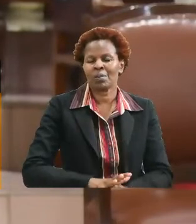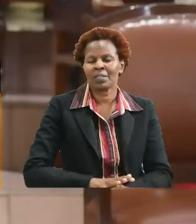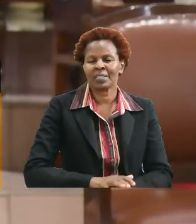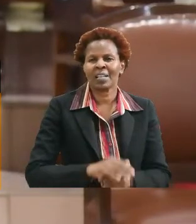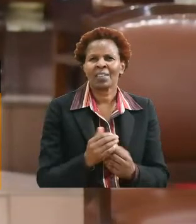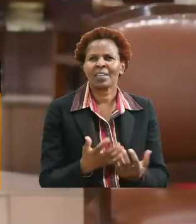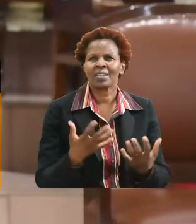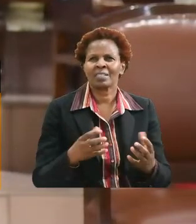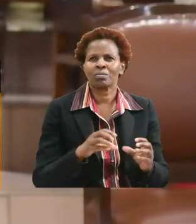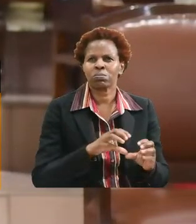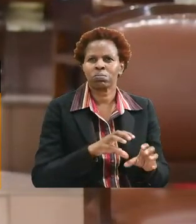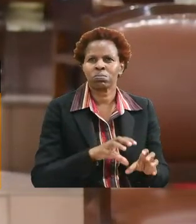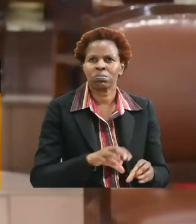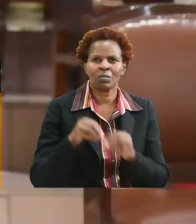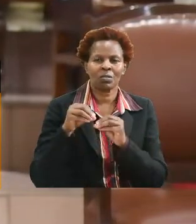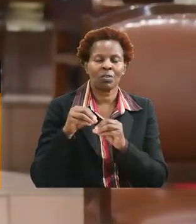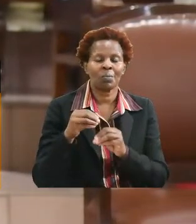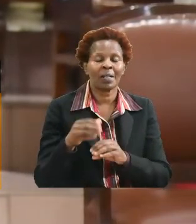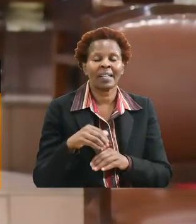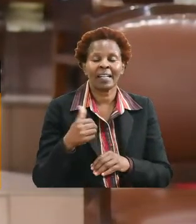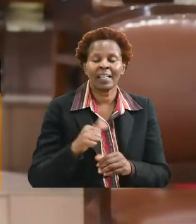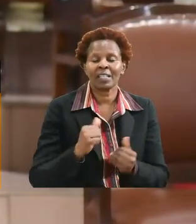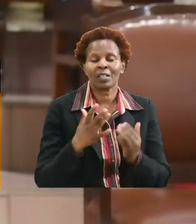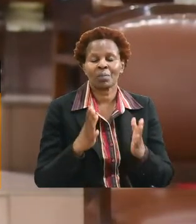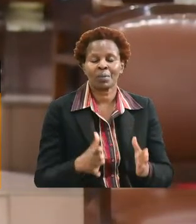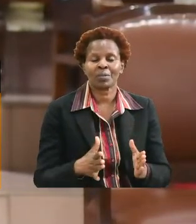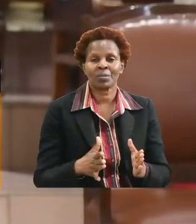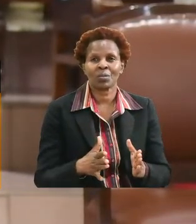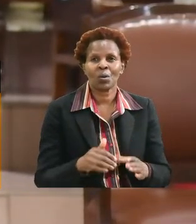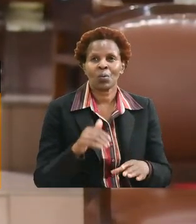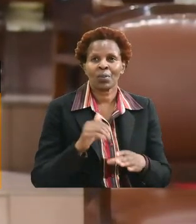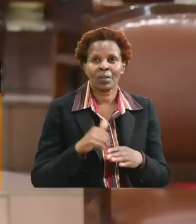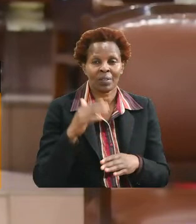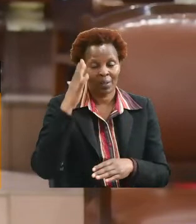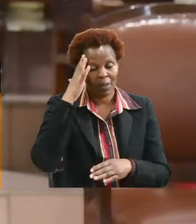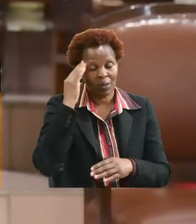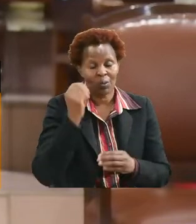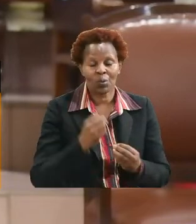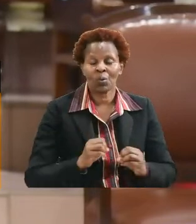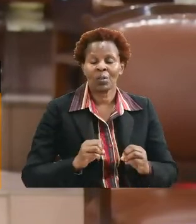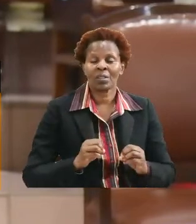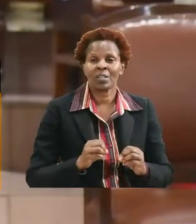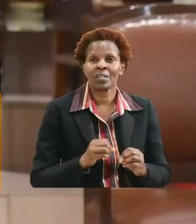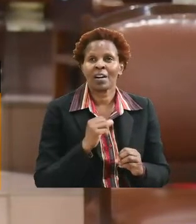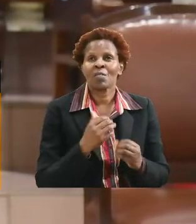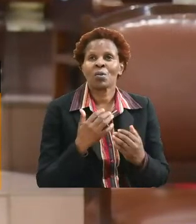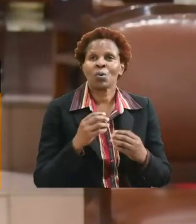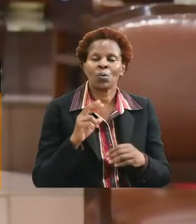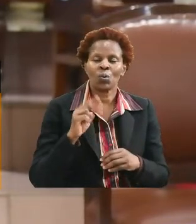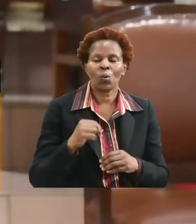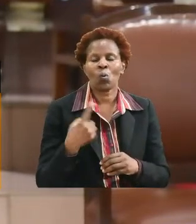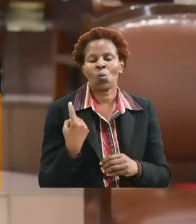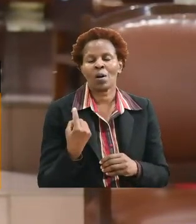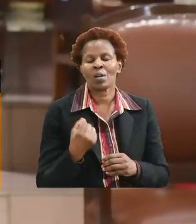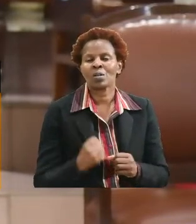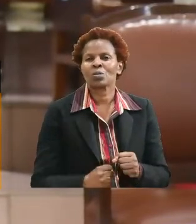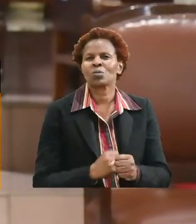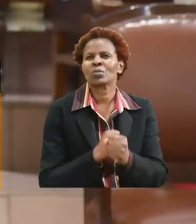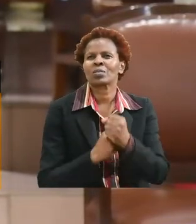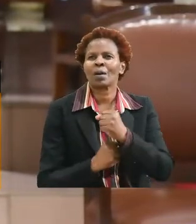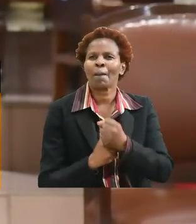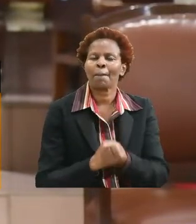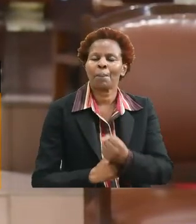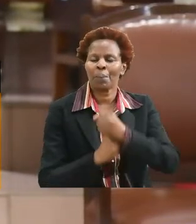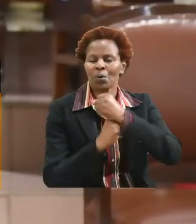just be taken by anyone without even their consent, and they would not even have anyone to support them or